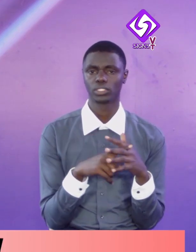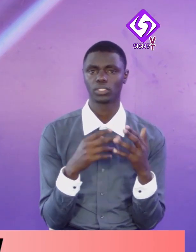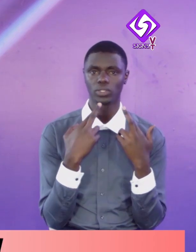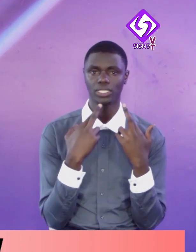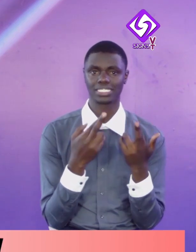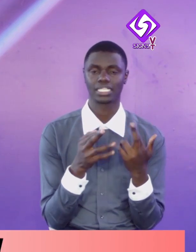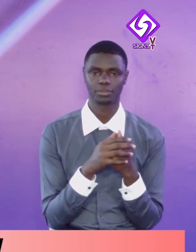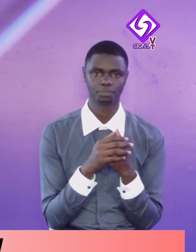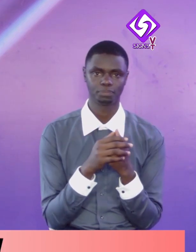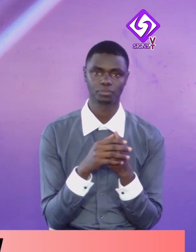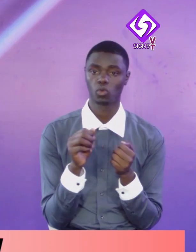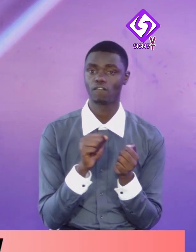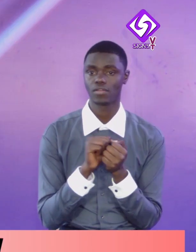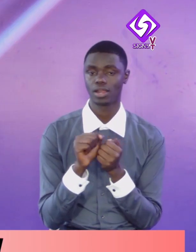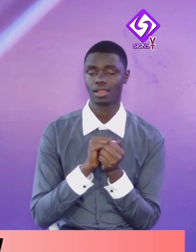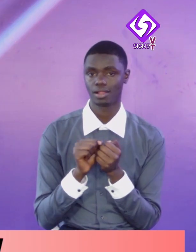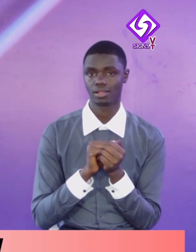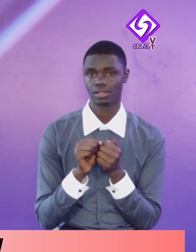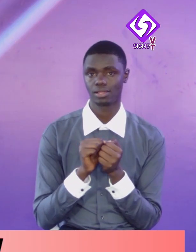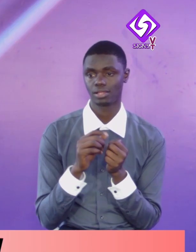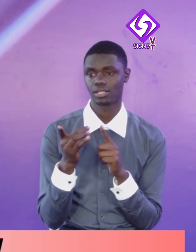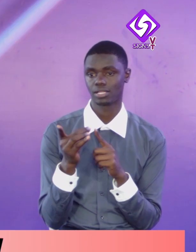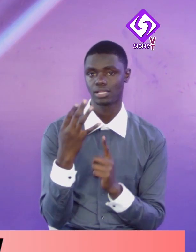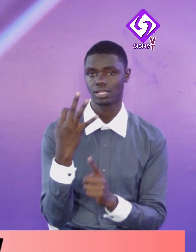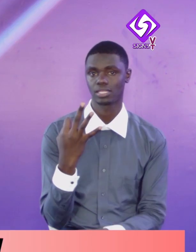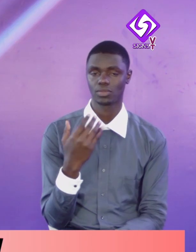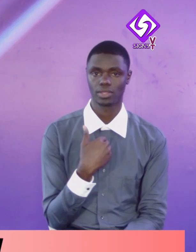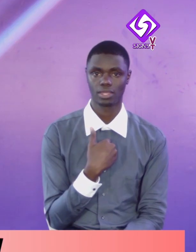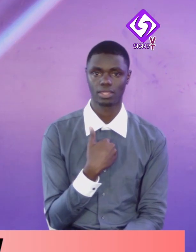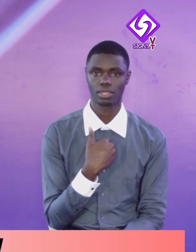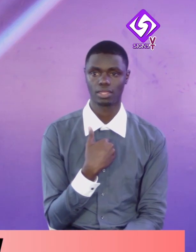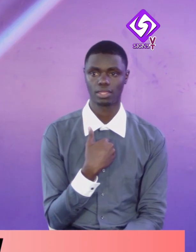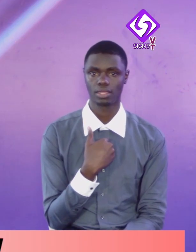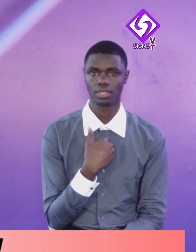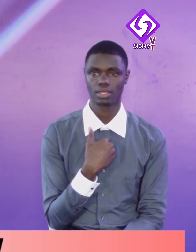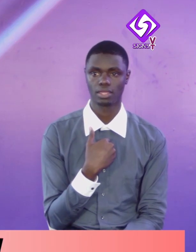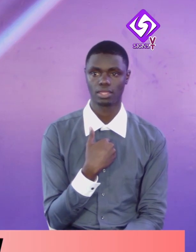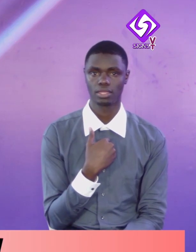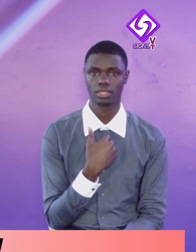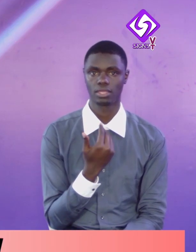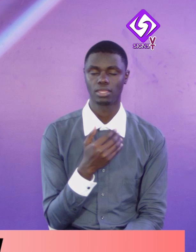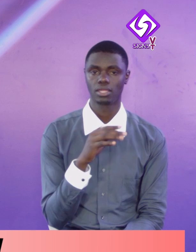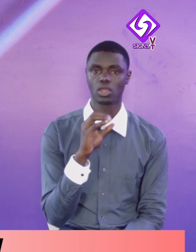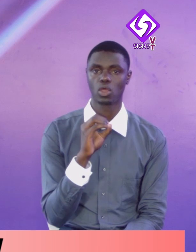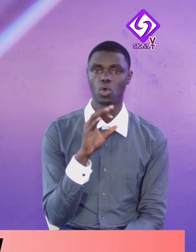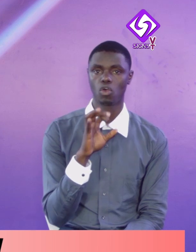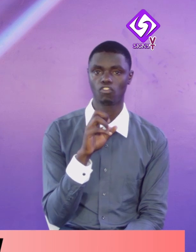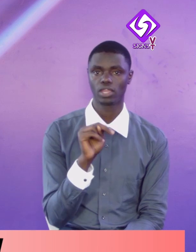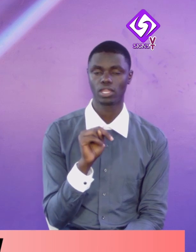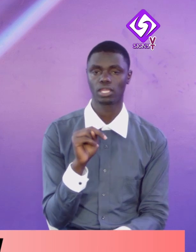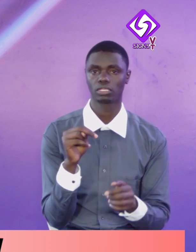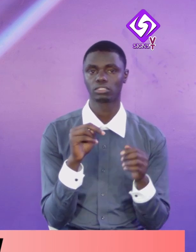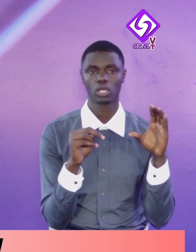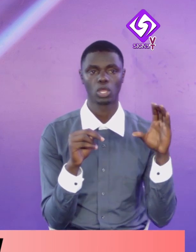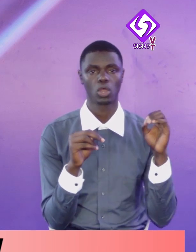Yes. On Friday, that was on 3rd, we had Hoffenheim versus Köln. Köln won